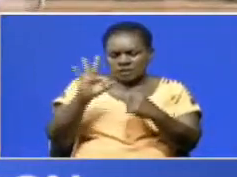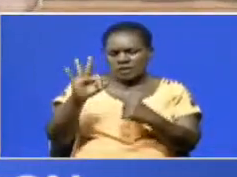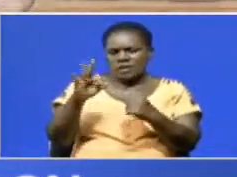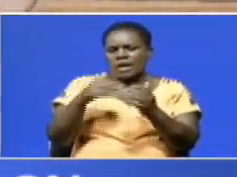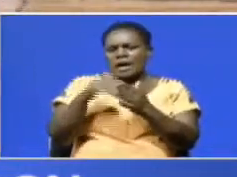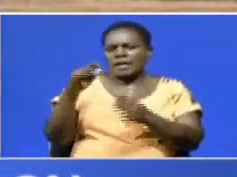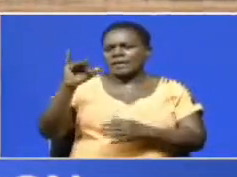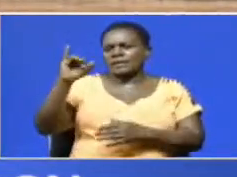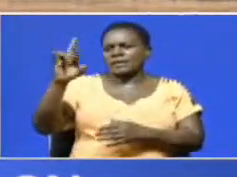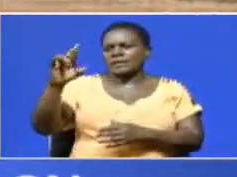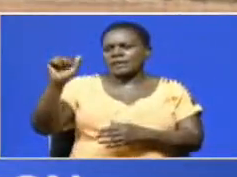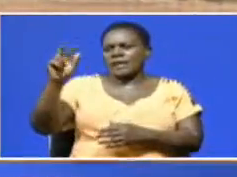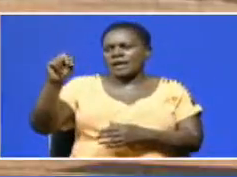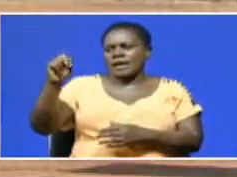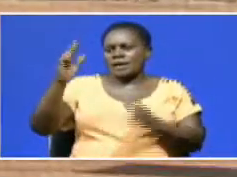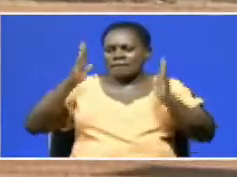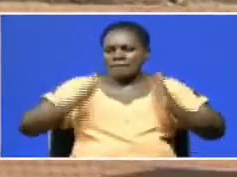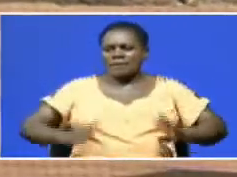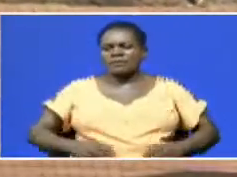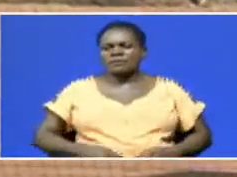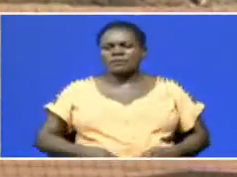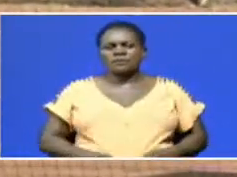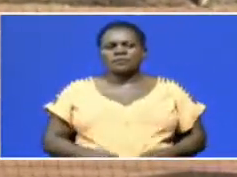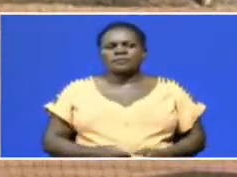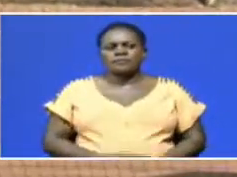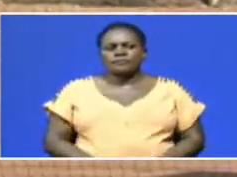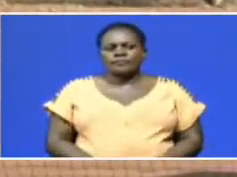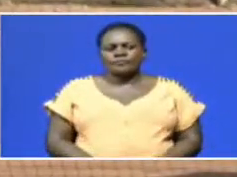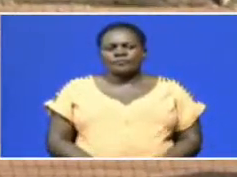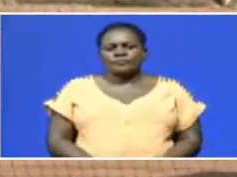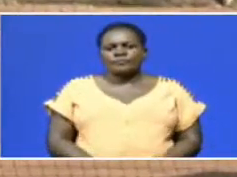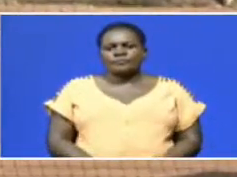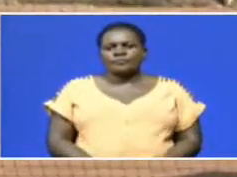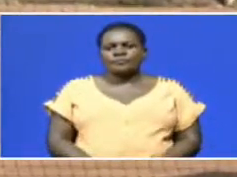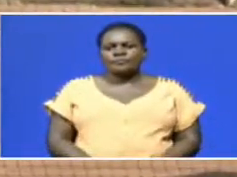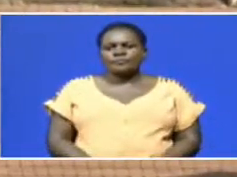Zahra Sifa. Jeff Mogire, KTN News, Nairobi.